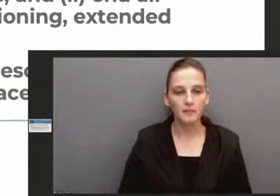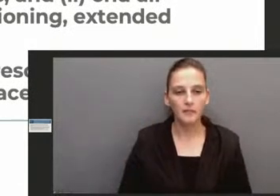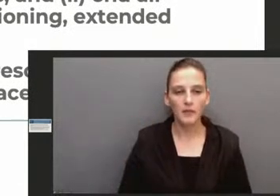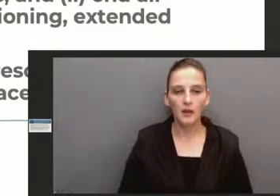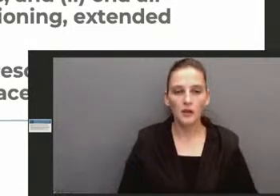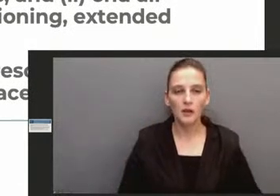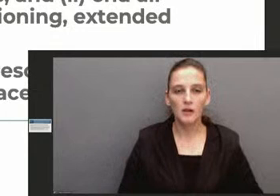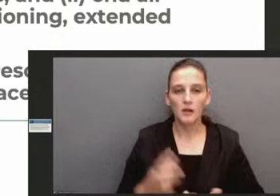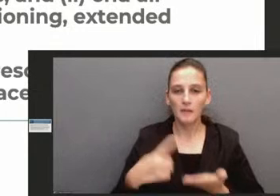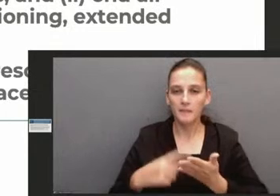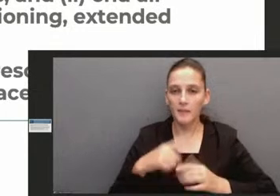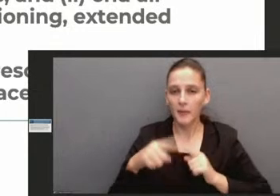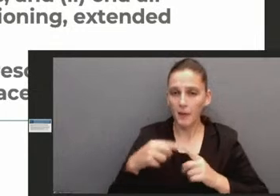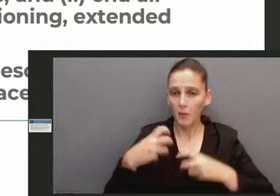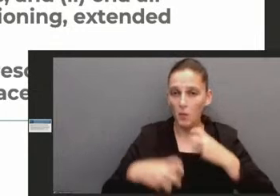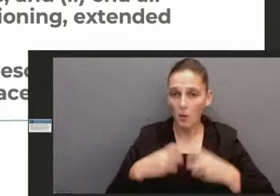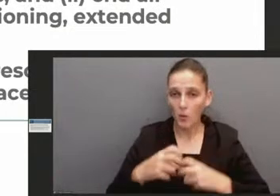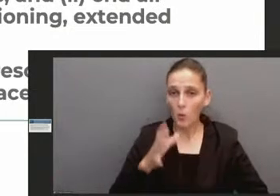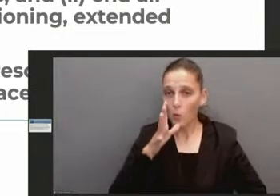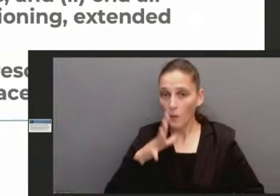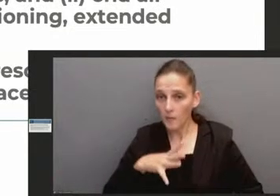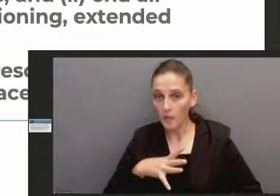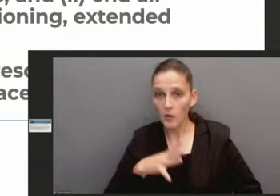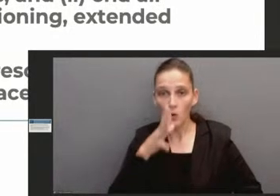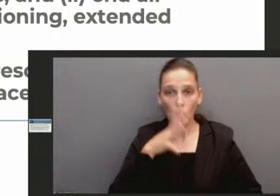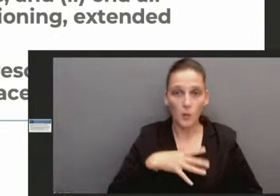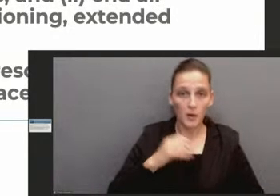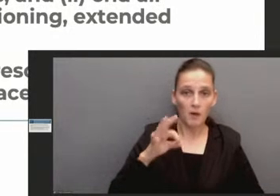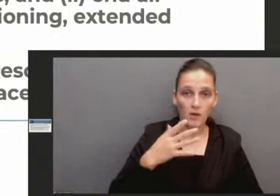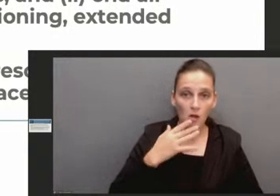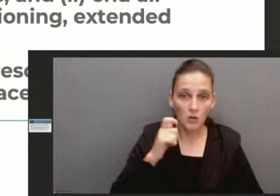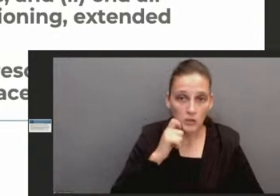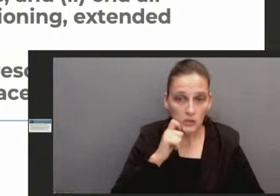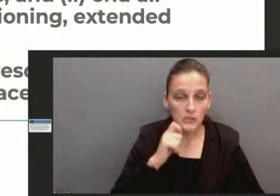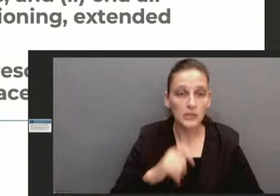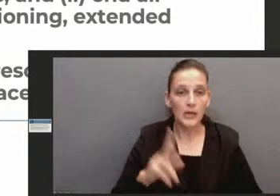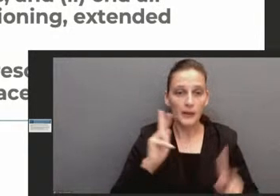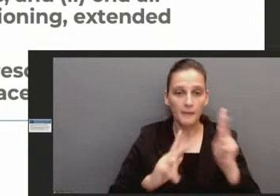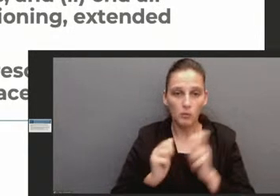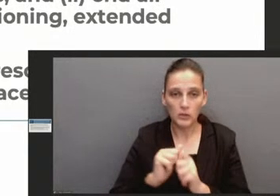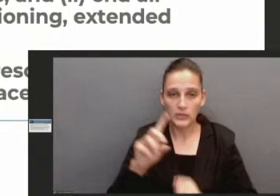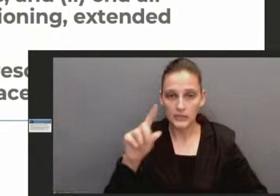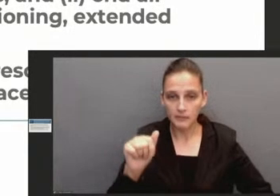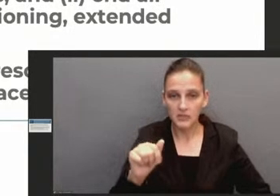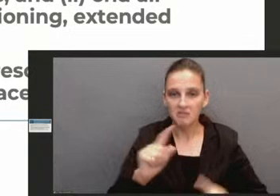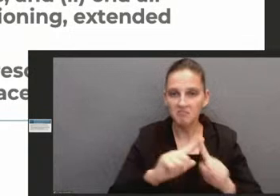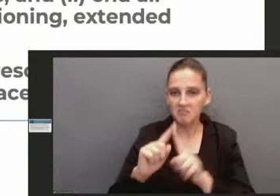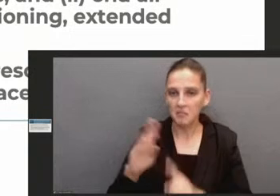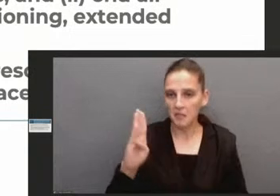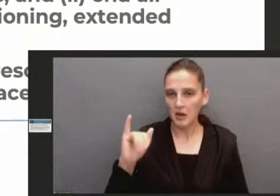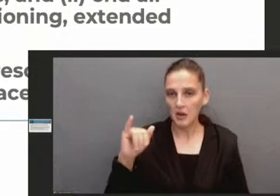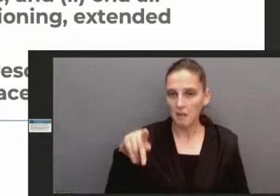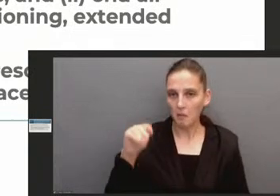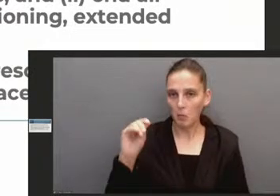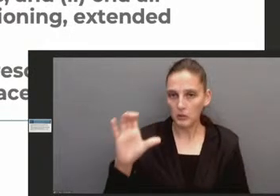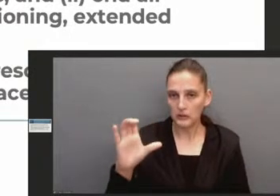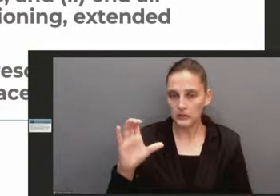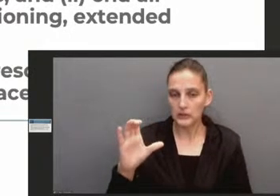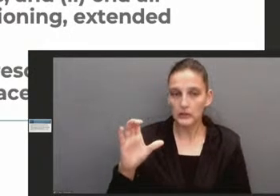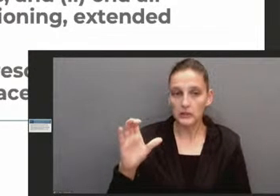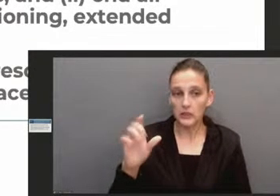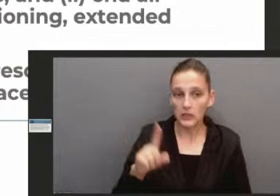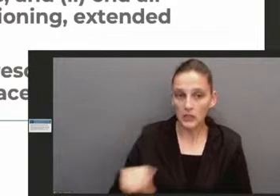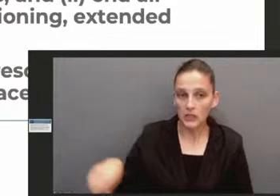in terms of that women and women of color and people with disabilities and other workers of color have